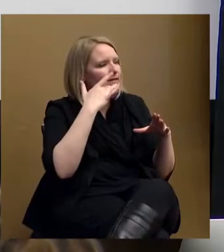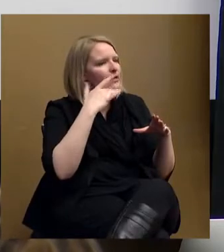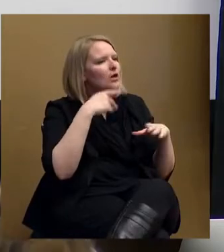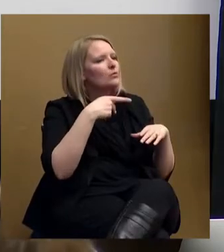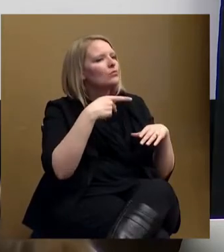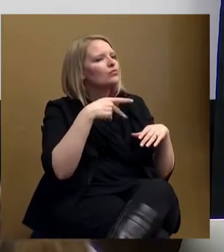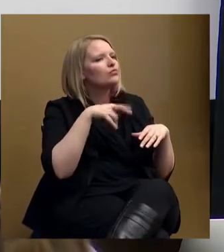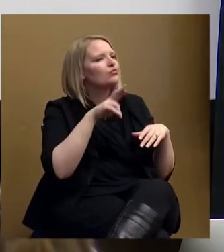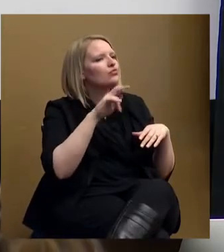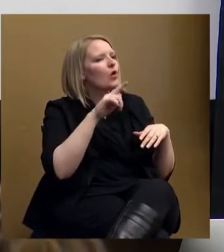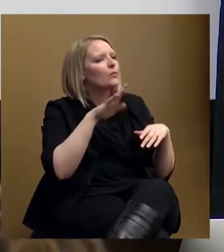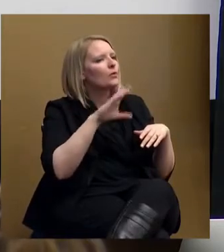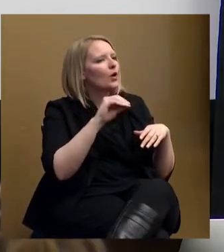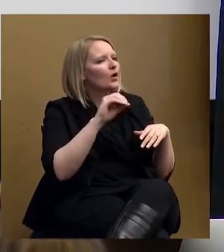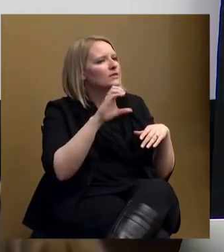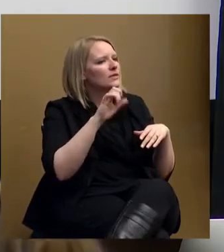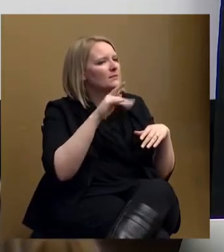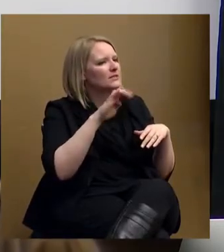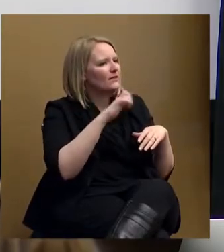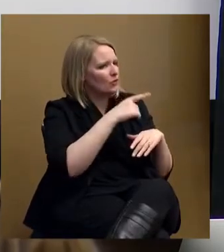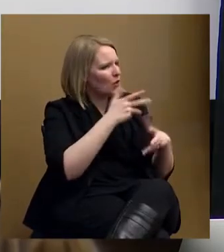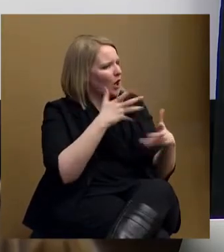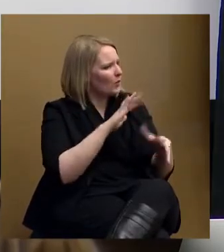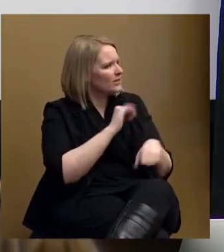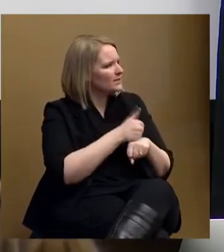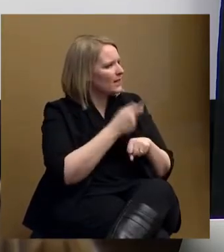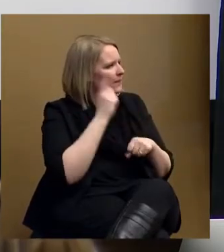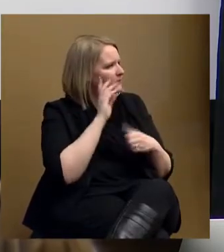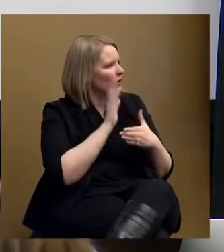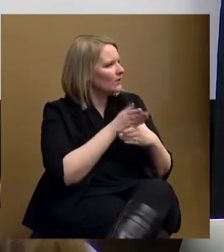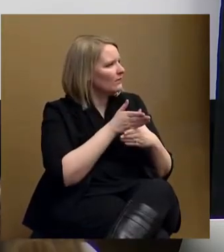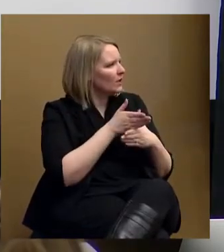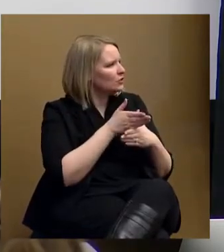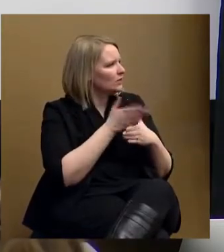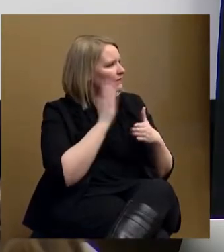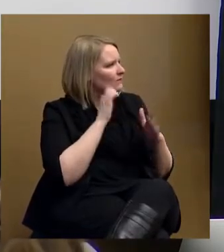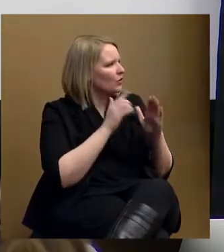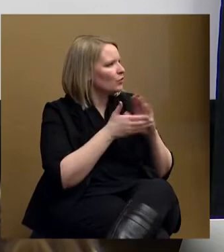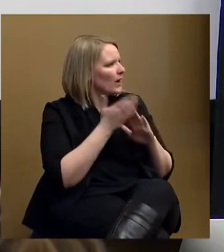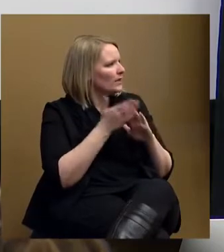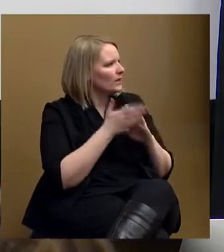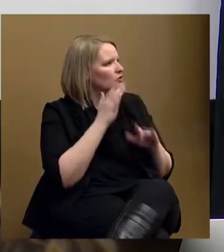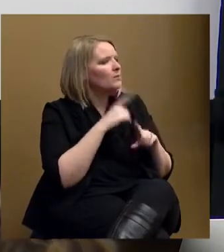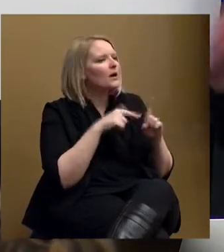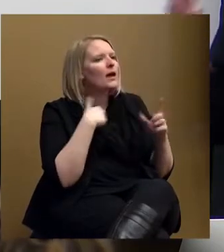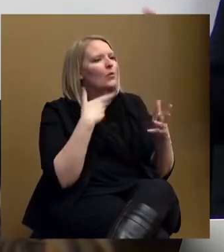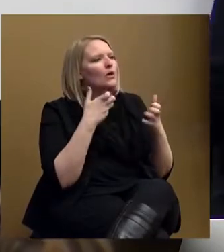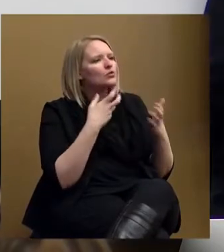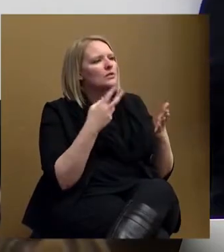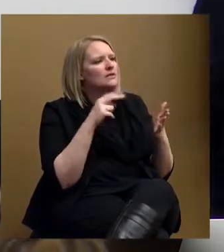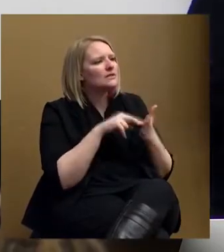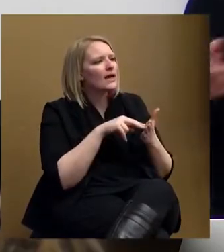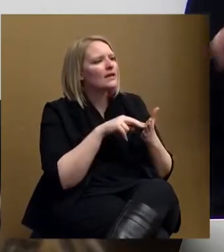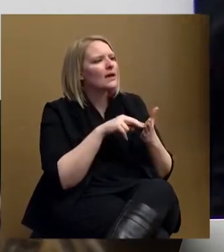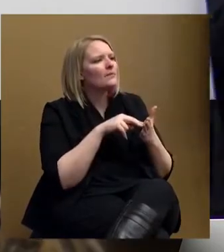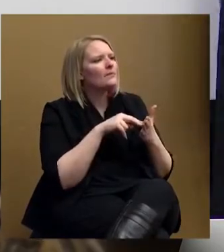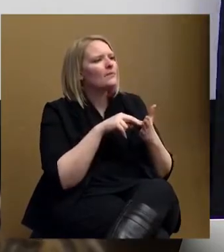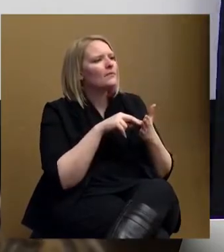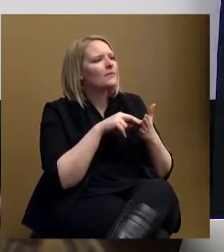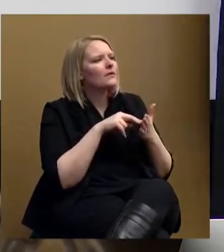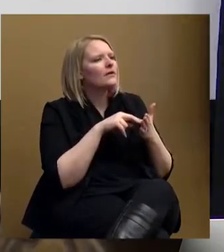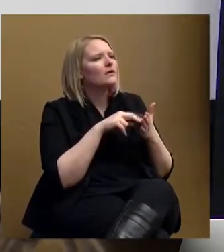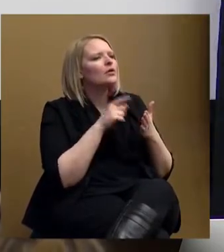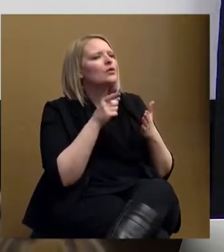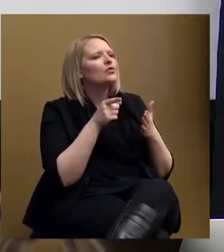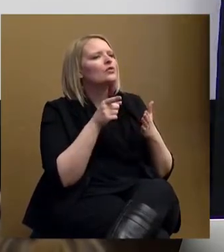So you guys are already doing some things for regulation, okay? But I want you to stand up. What is your picture?